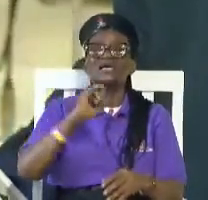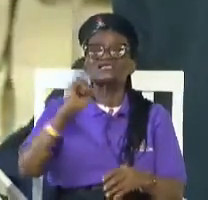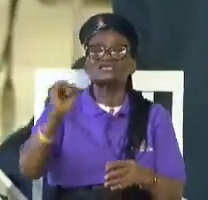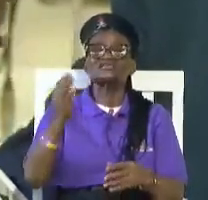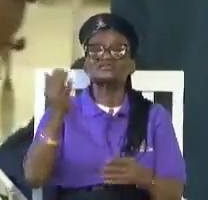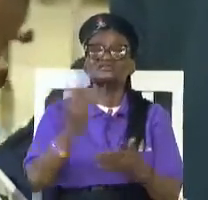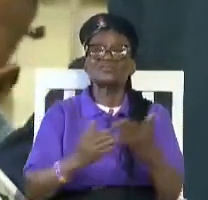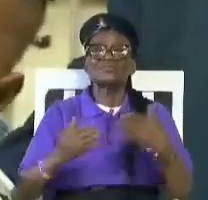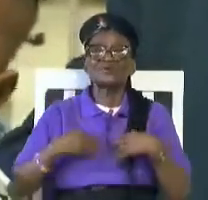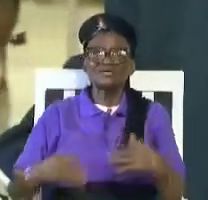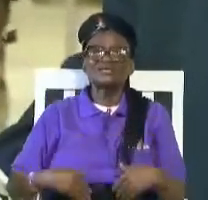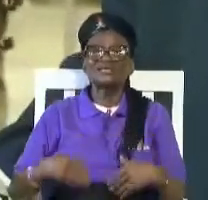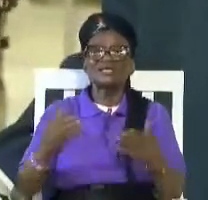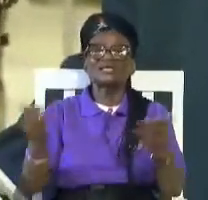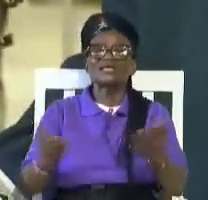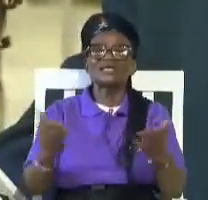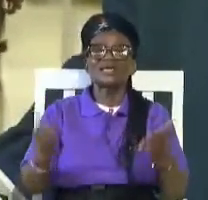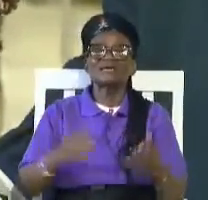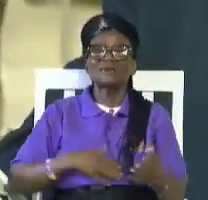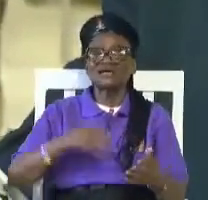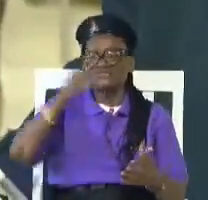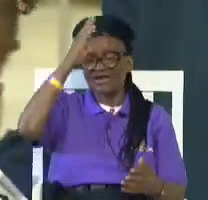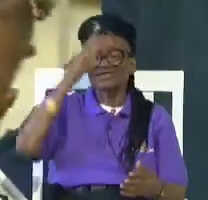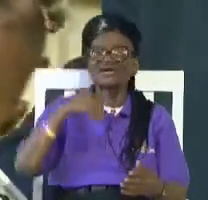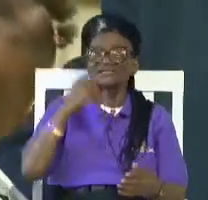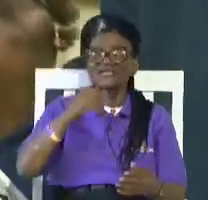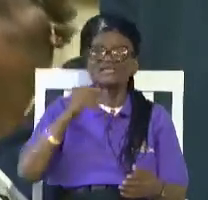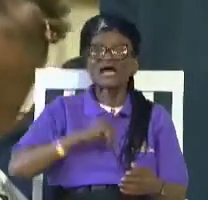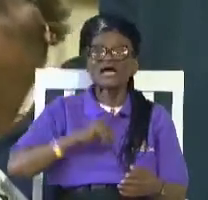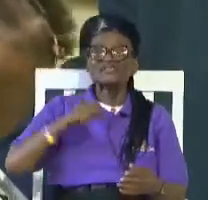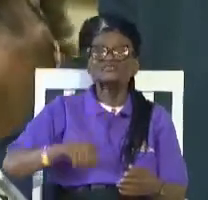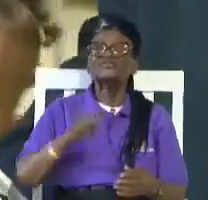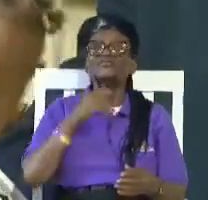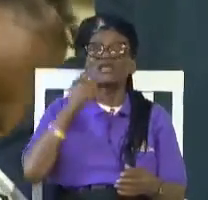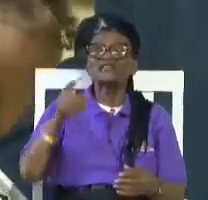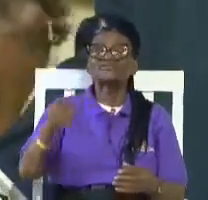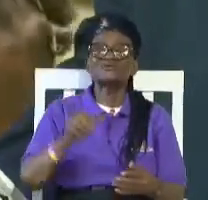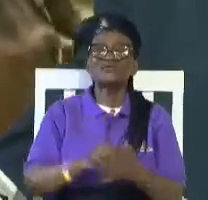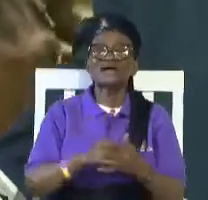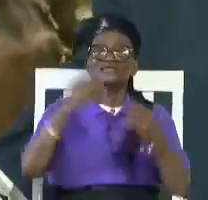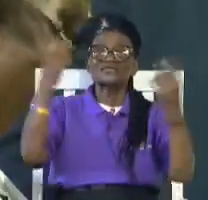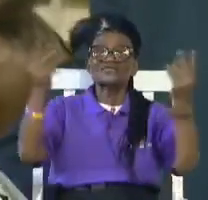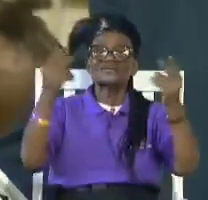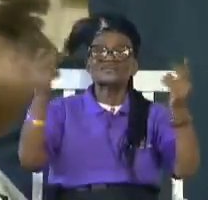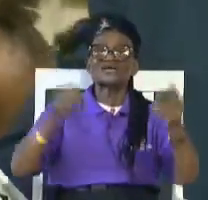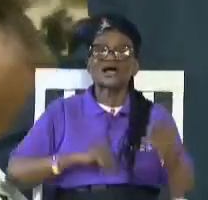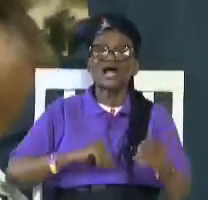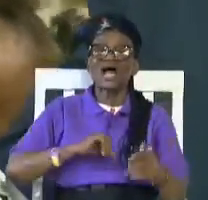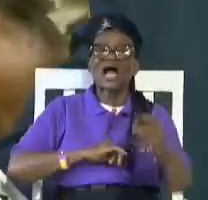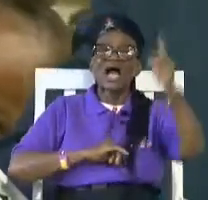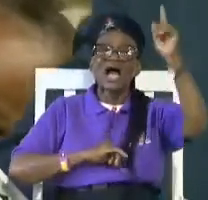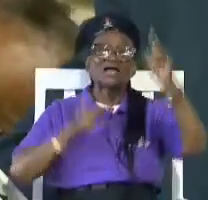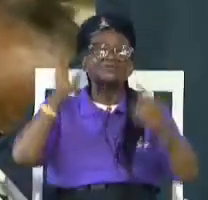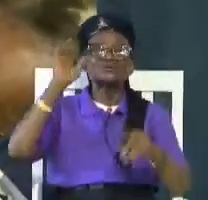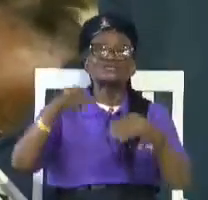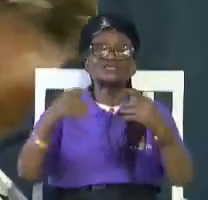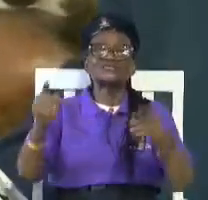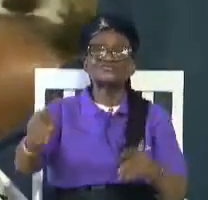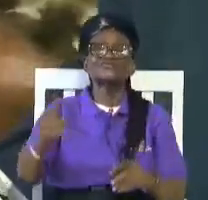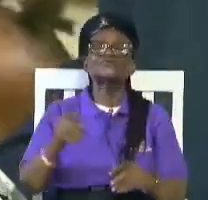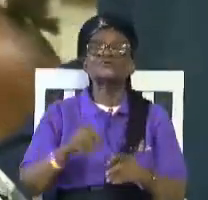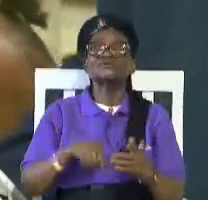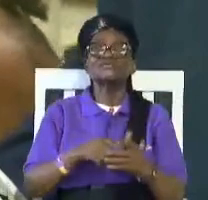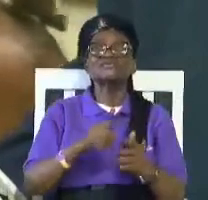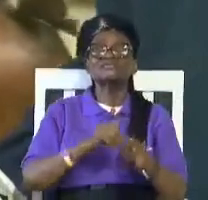here. My daddy said, I should tell you that the victory I will give you this time around